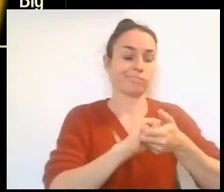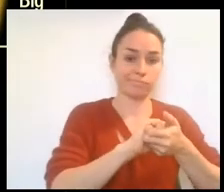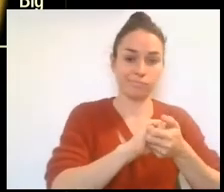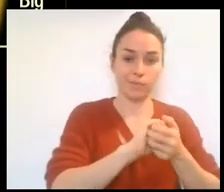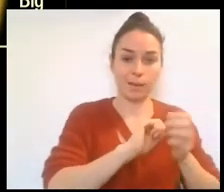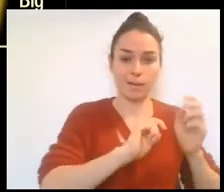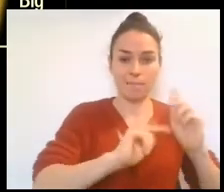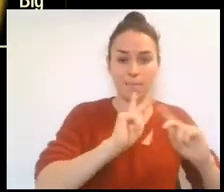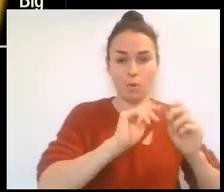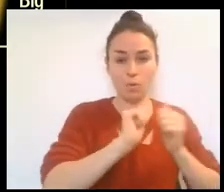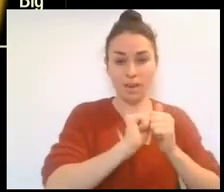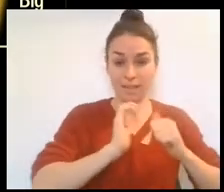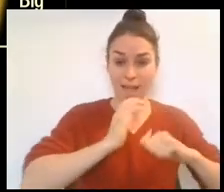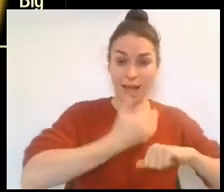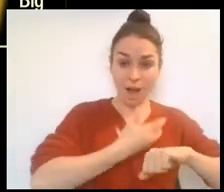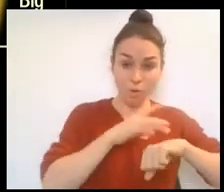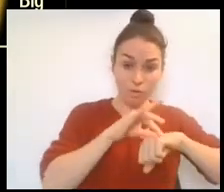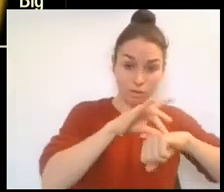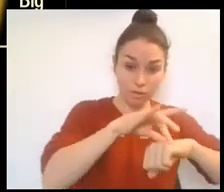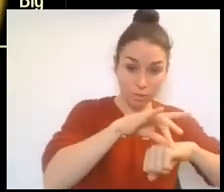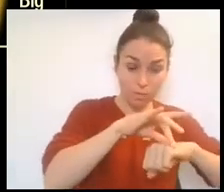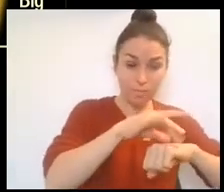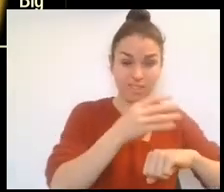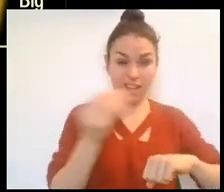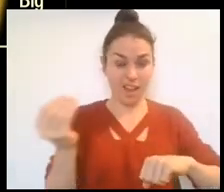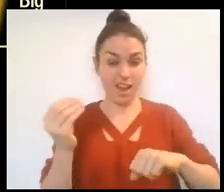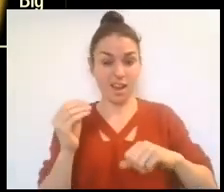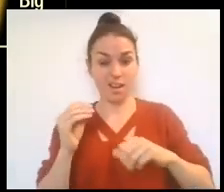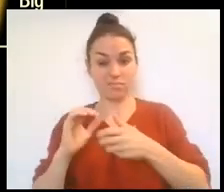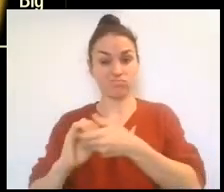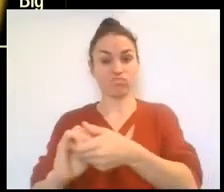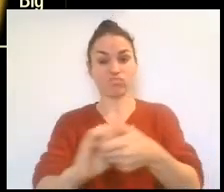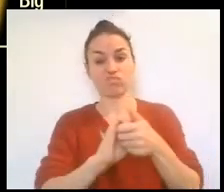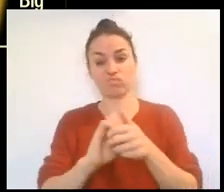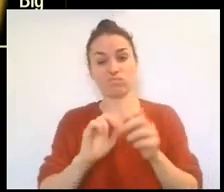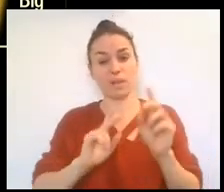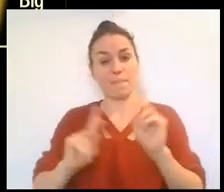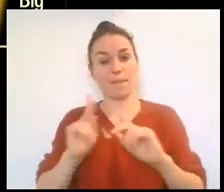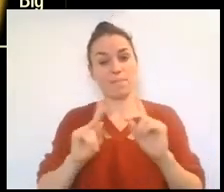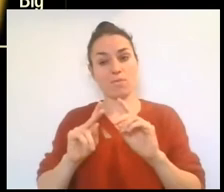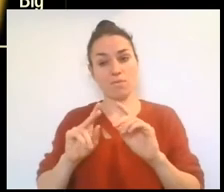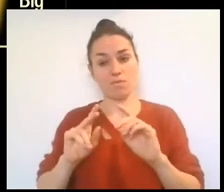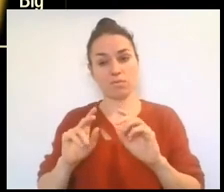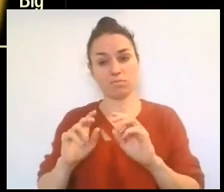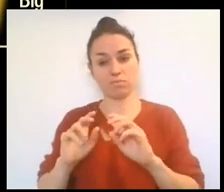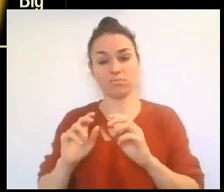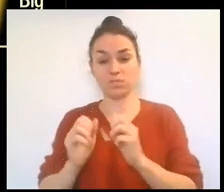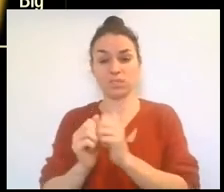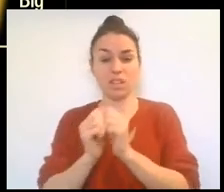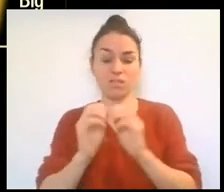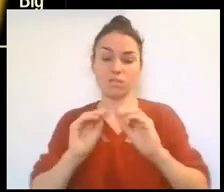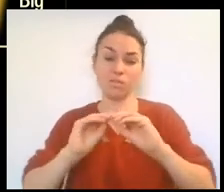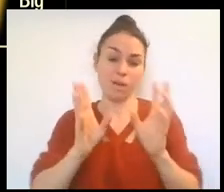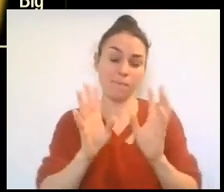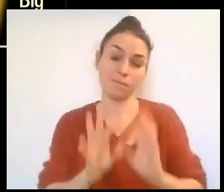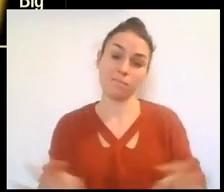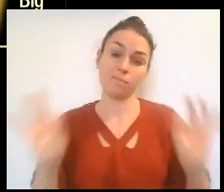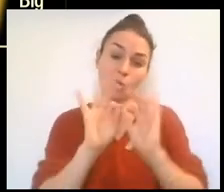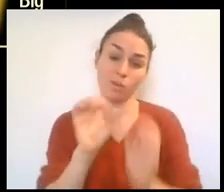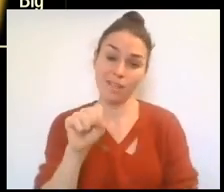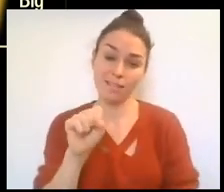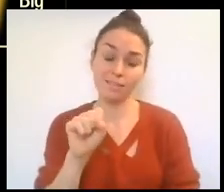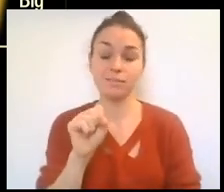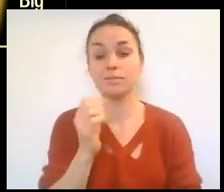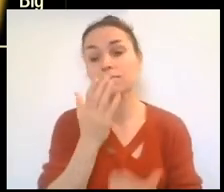environment, but with each other. And that certainly is of value. Thank you so much. You've